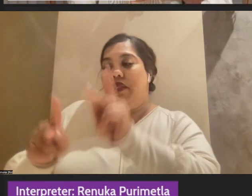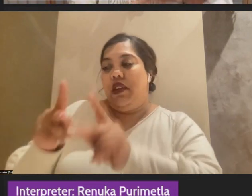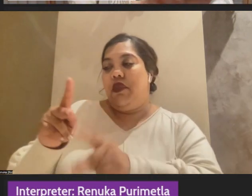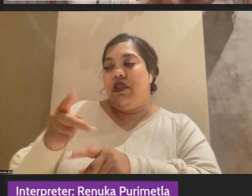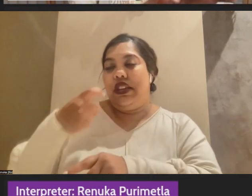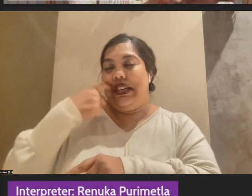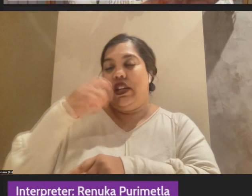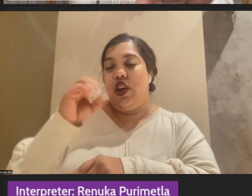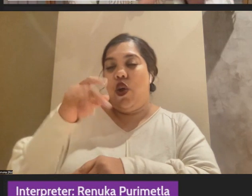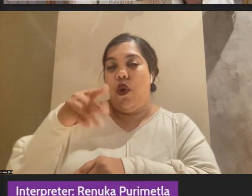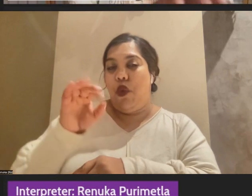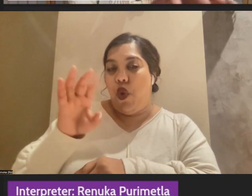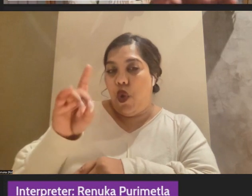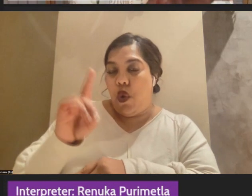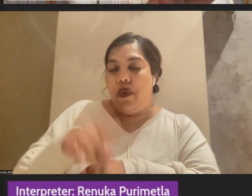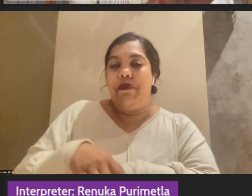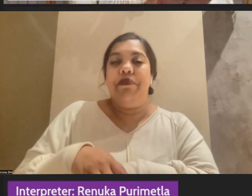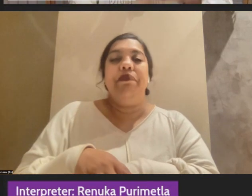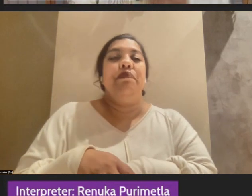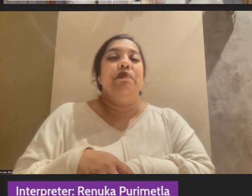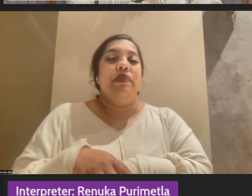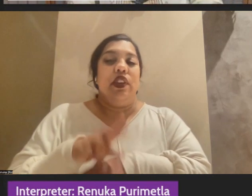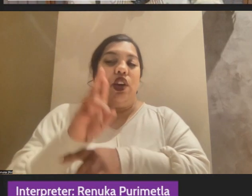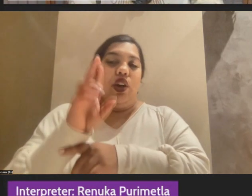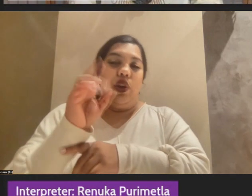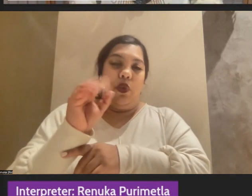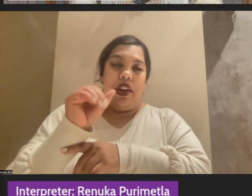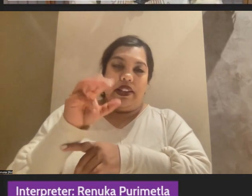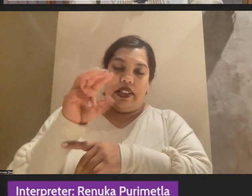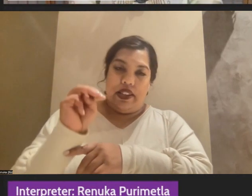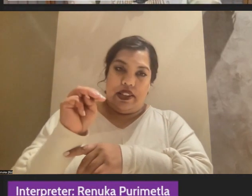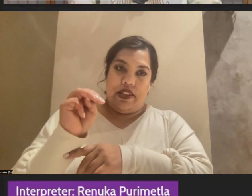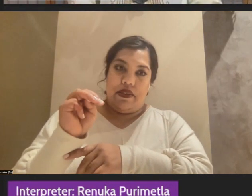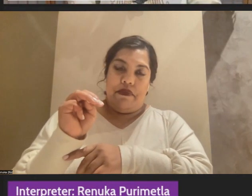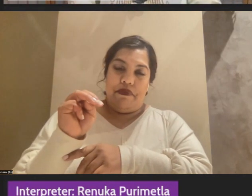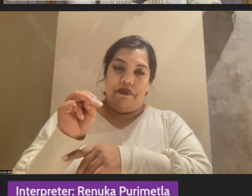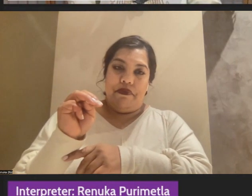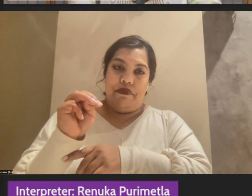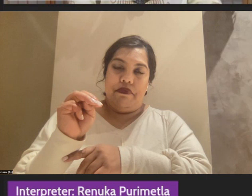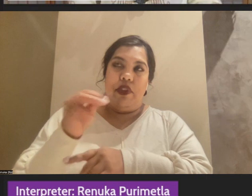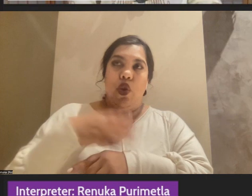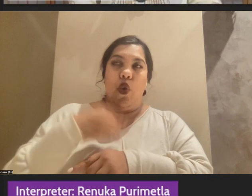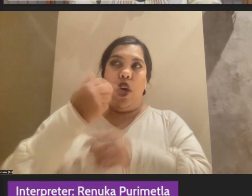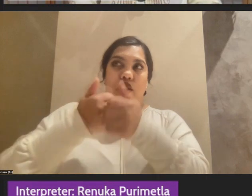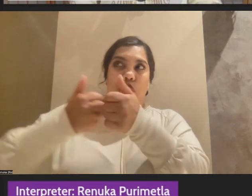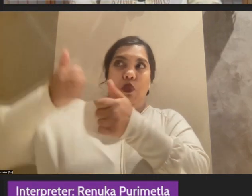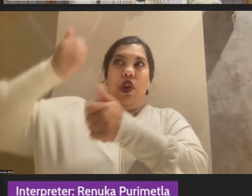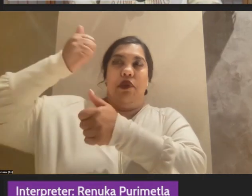Racism and white supremacy is the opioid that they get high off of. How do we detox